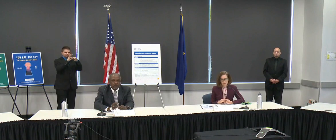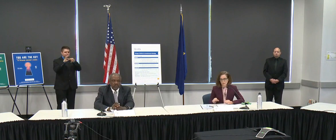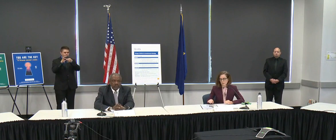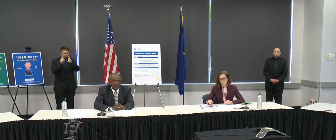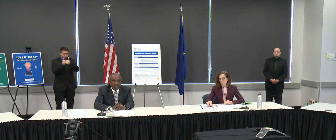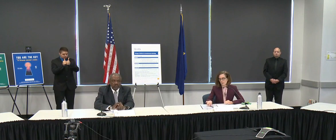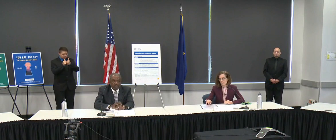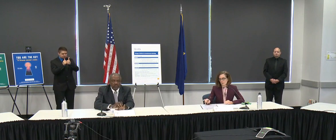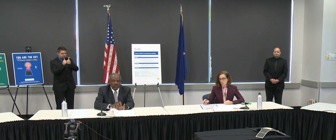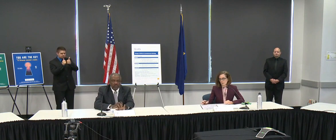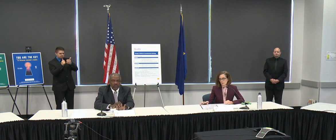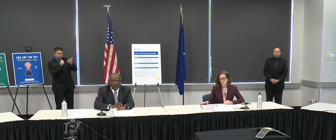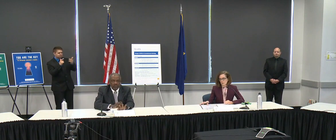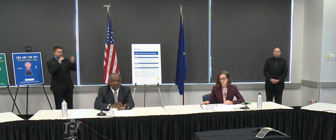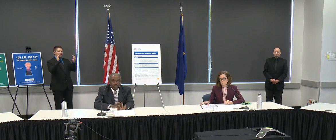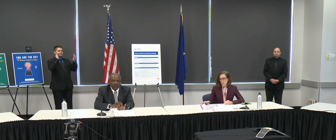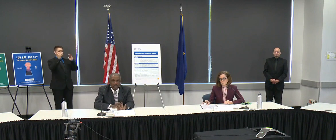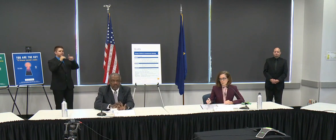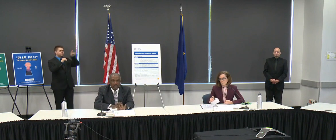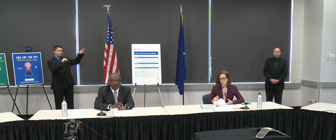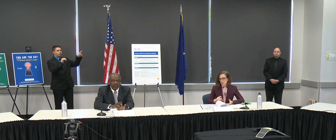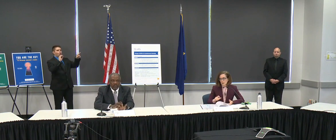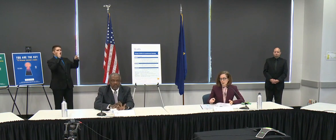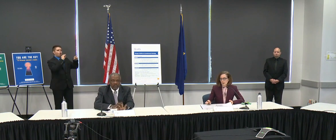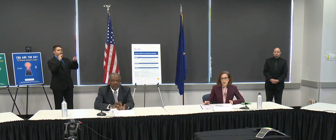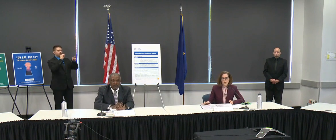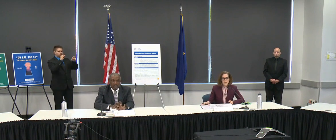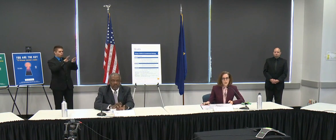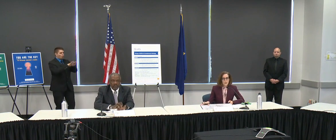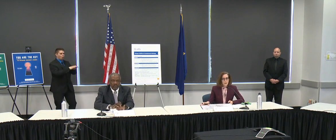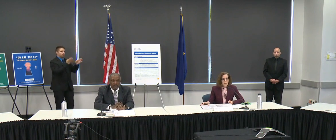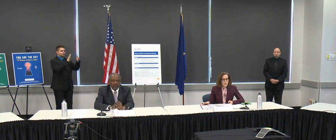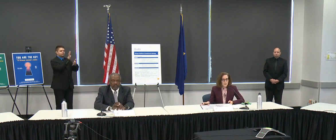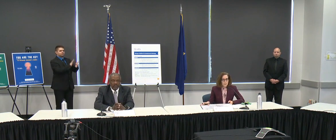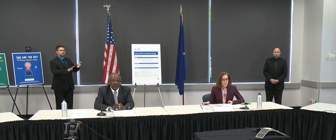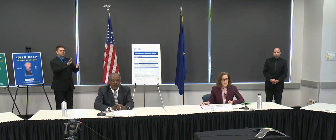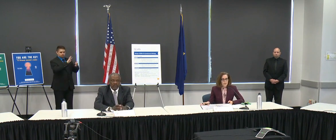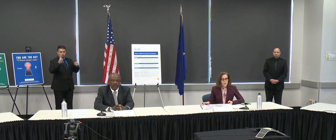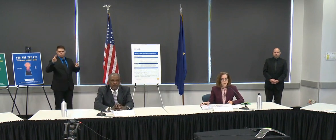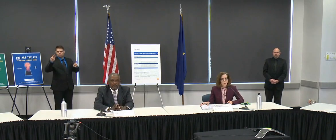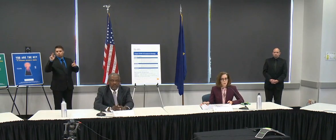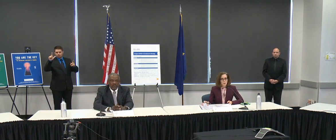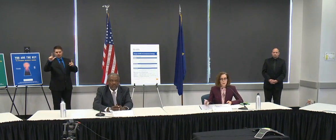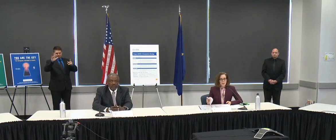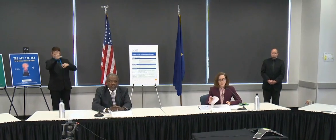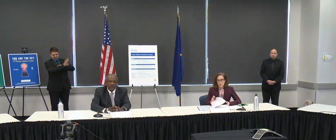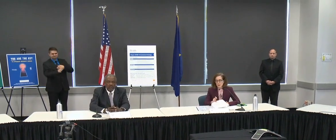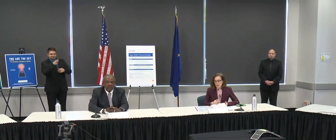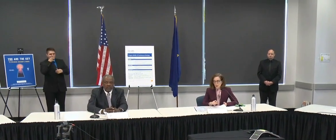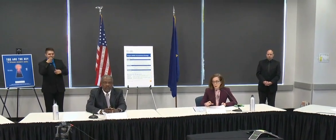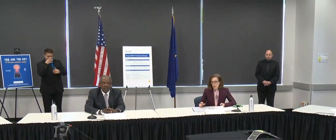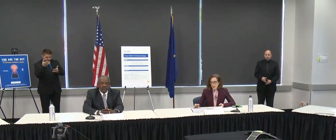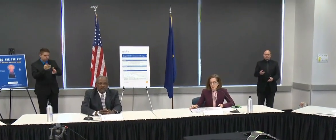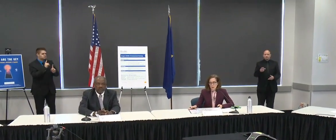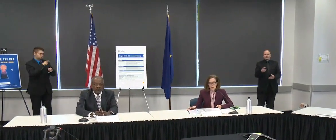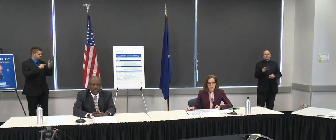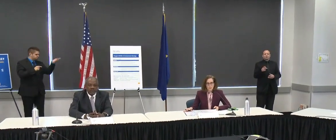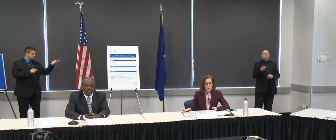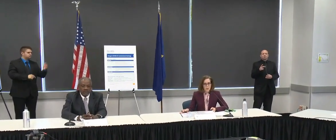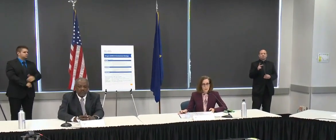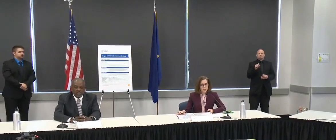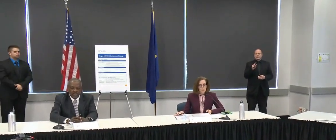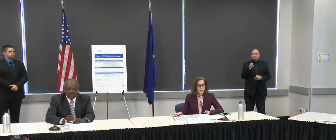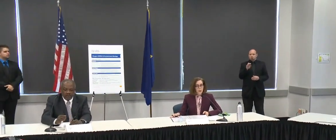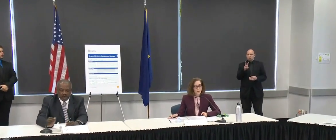might be among the first to open up thank you uh i'll respond to the rural uh communities opening up